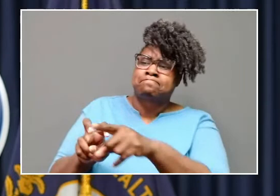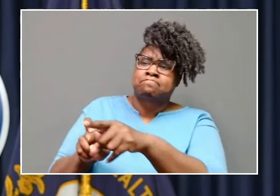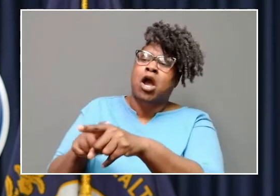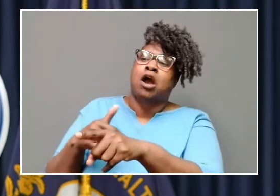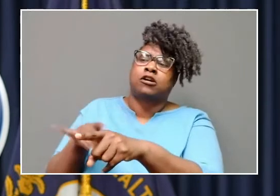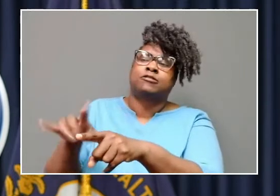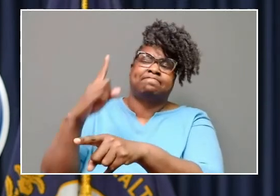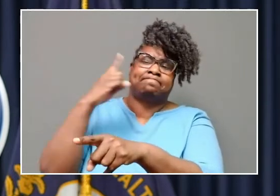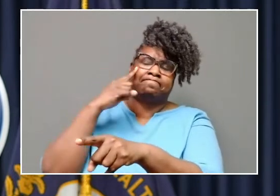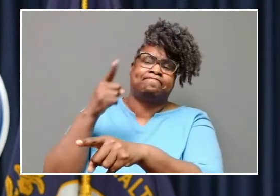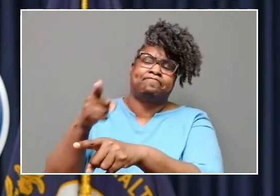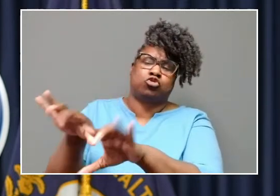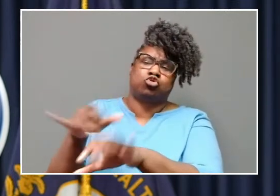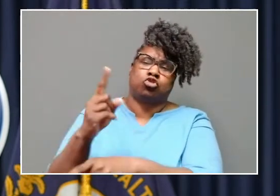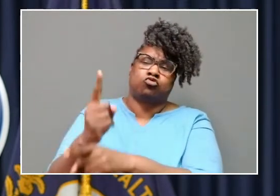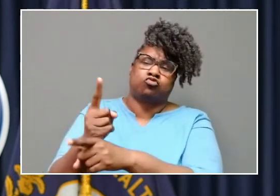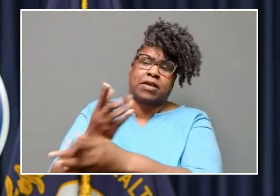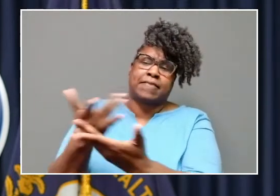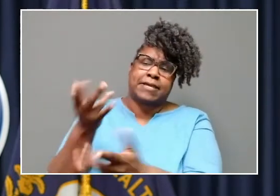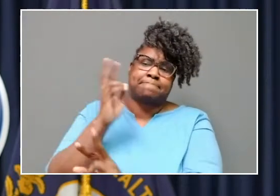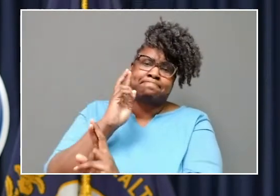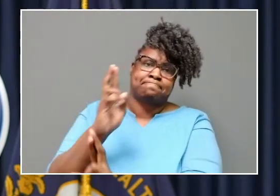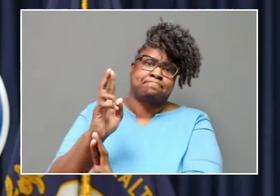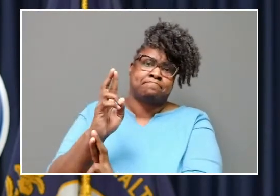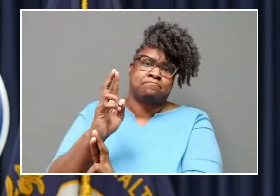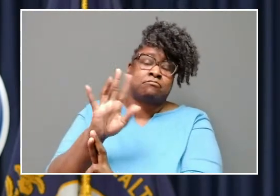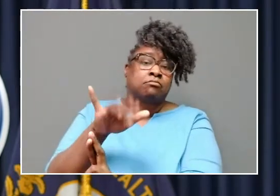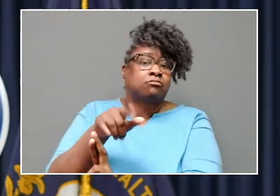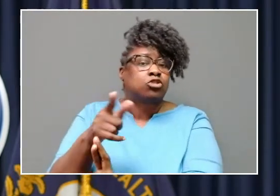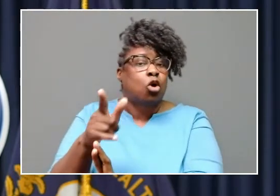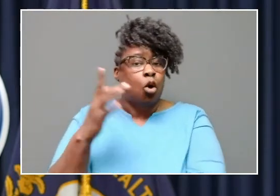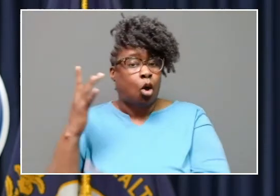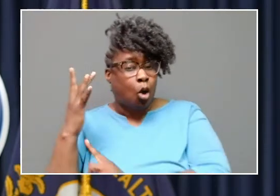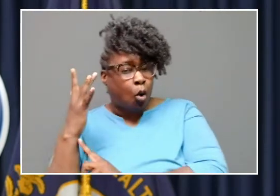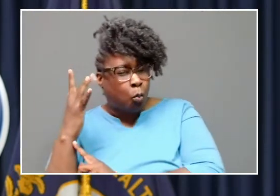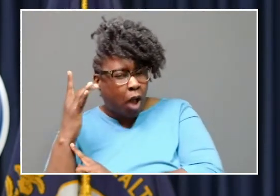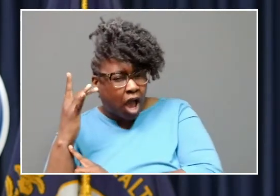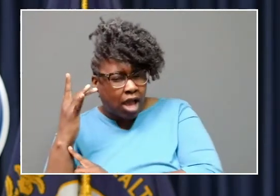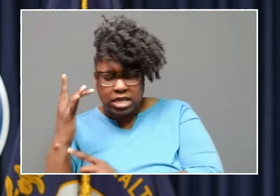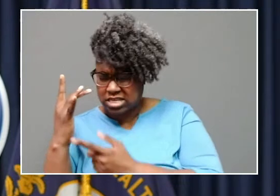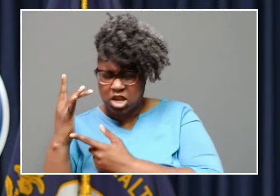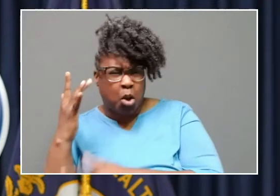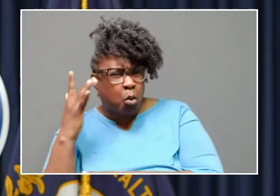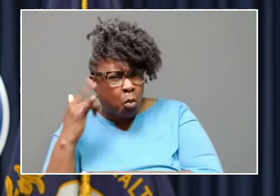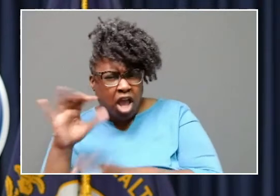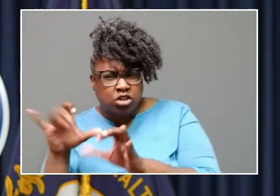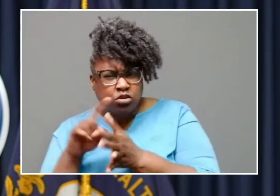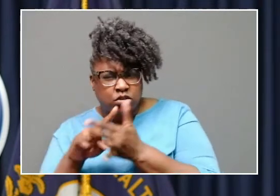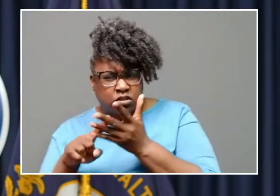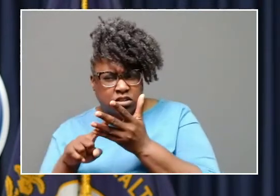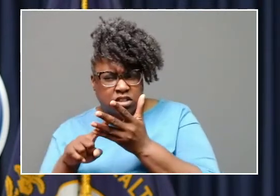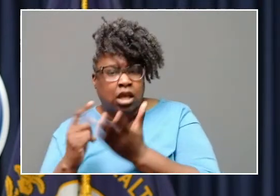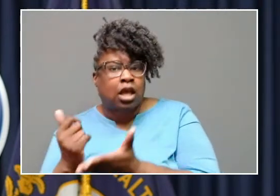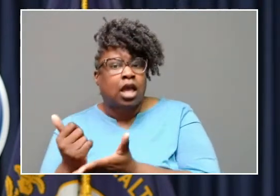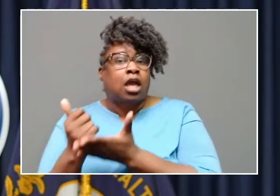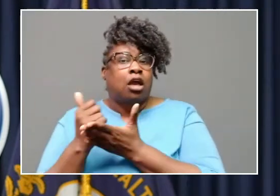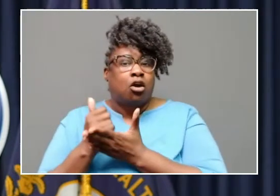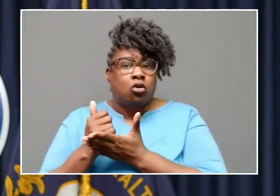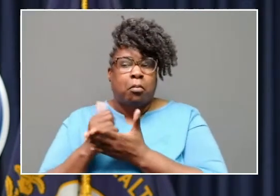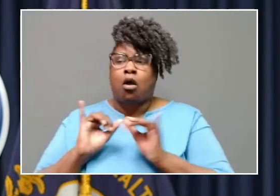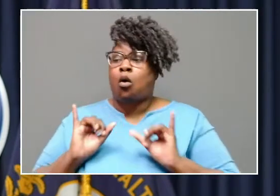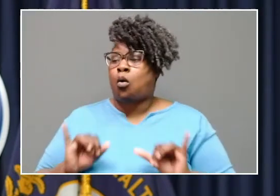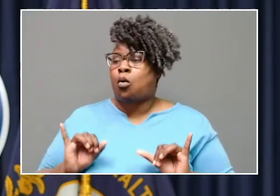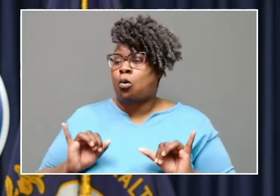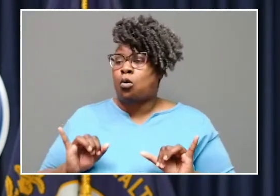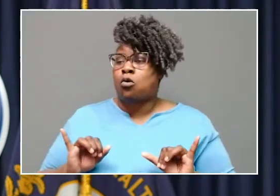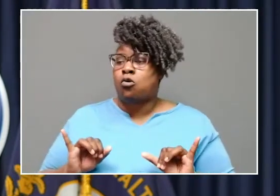we can try to understand other people's why, maybe that can give us the grace and the space to have difficult conversations. But